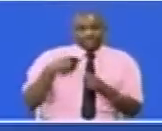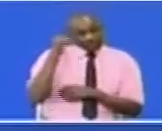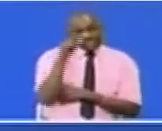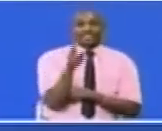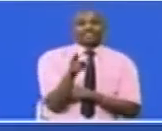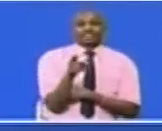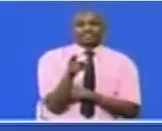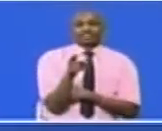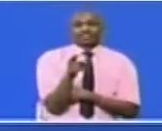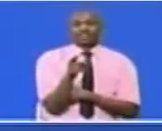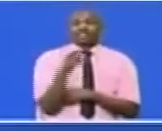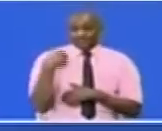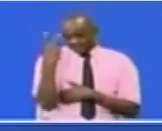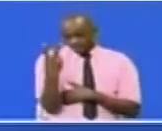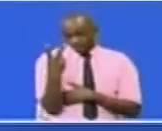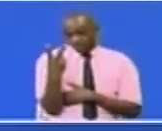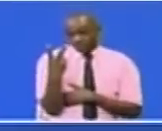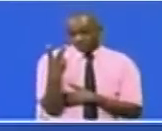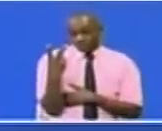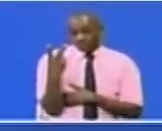that. Secondly,